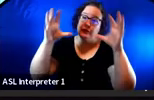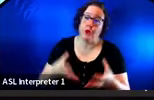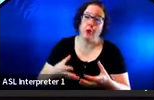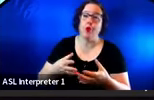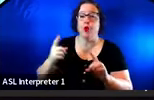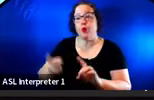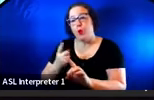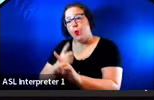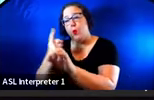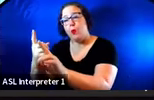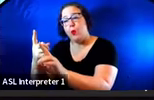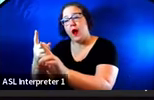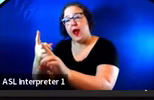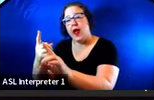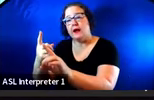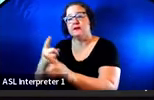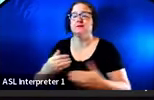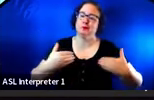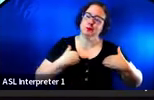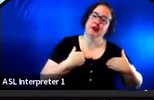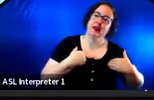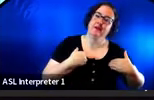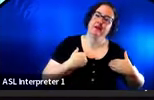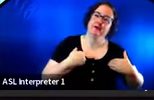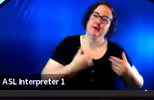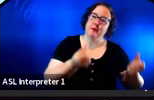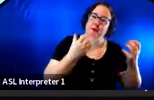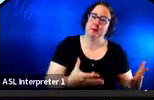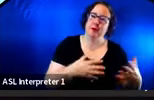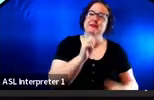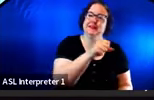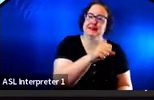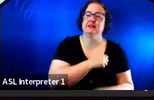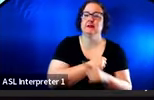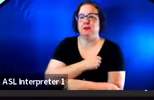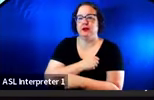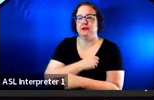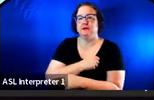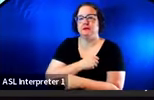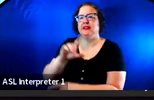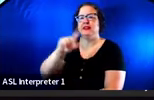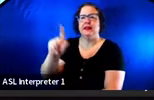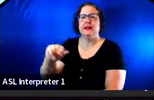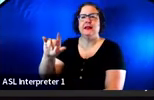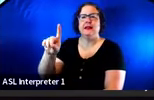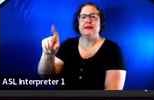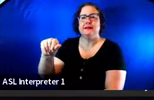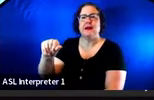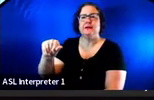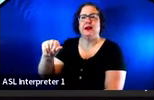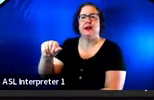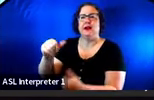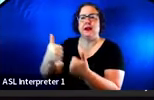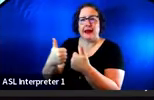quests, not that those aren't in multiplayer games, but single player games like Tears of the Kingdom just came out, the Zelda game. Breath of the Wild was the